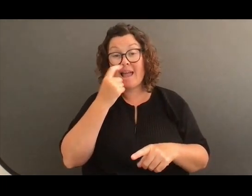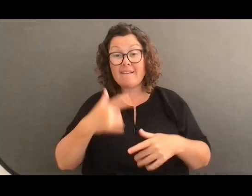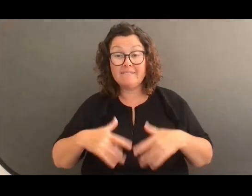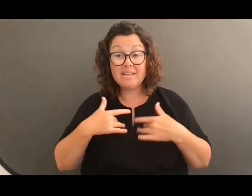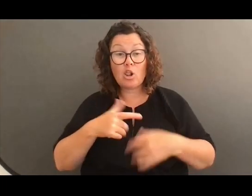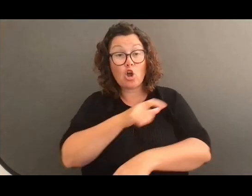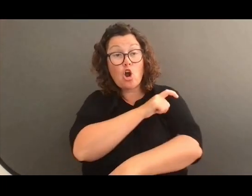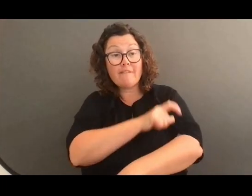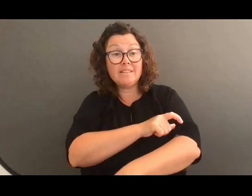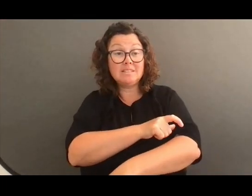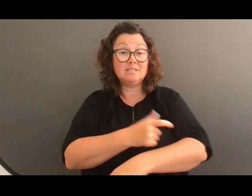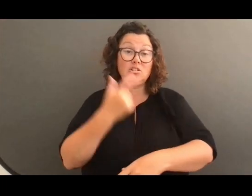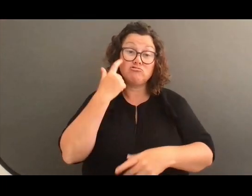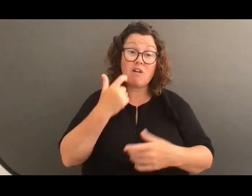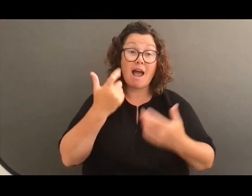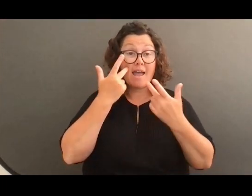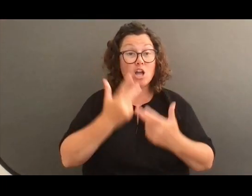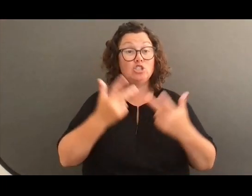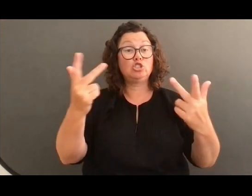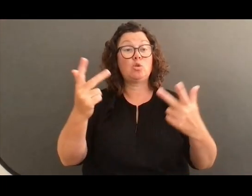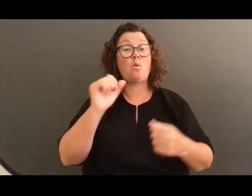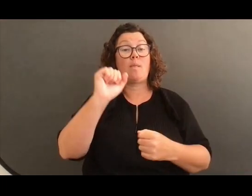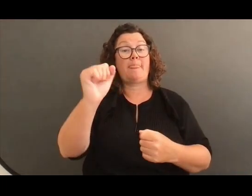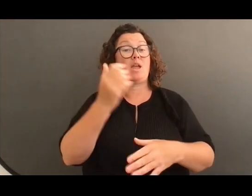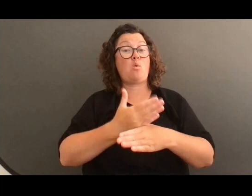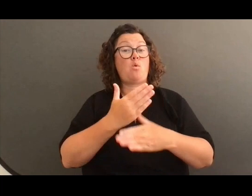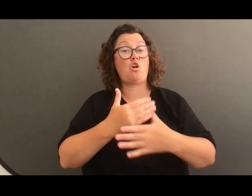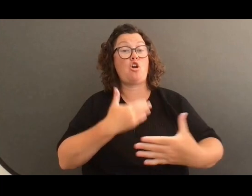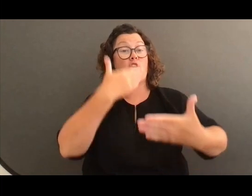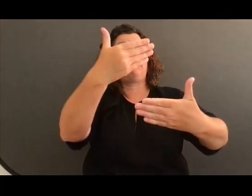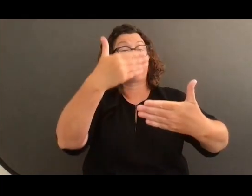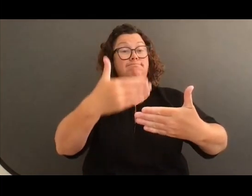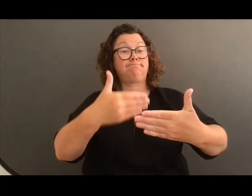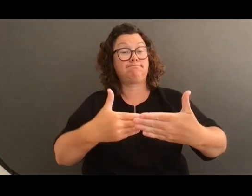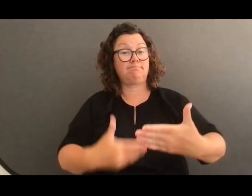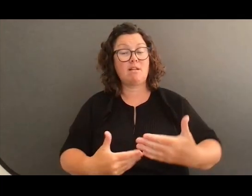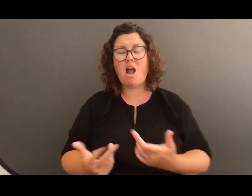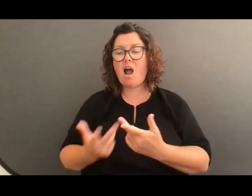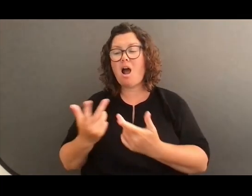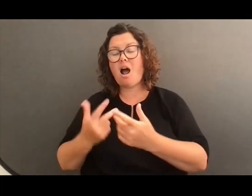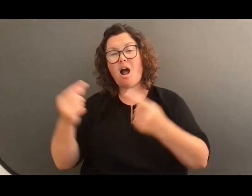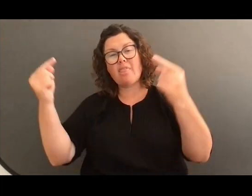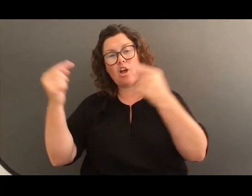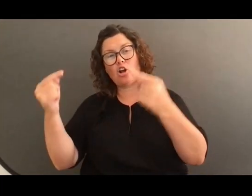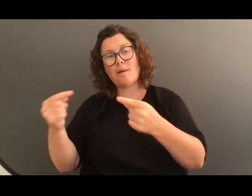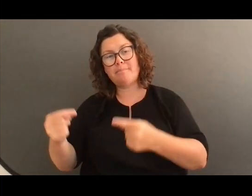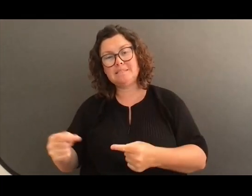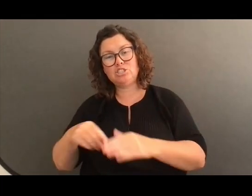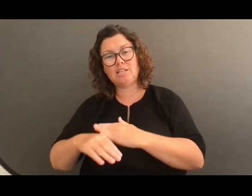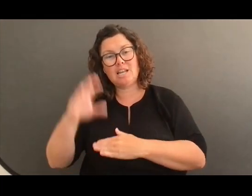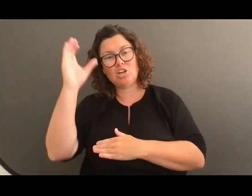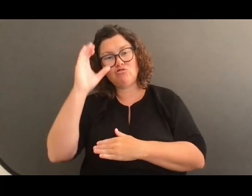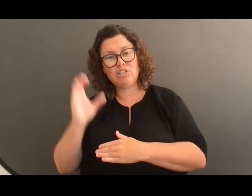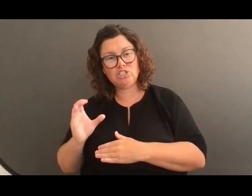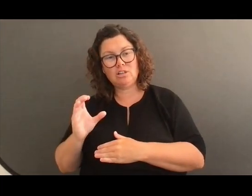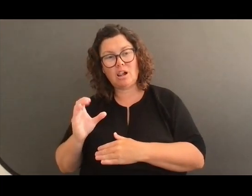works where a lot of competitions, particularly in regional areas, there may be one or two really strong artists in that community that they